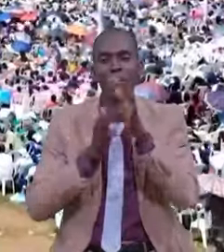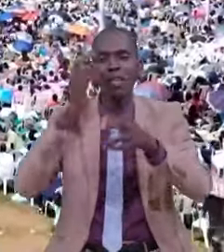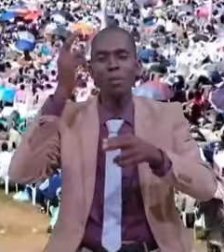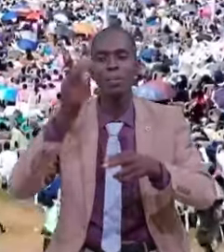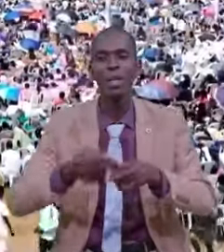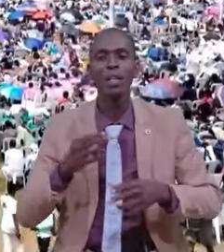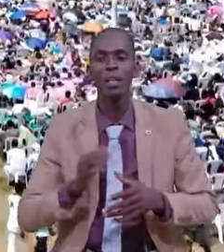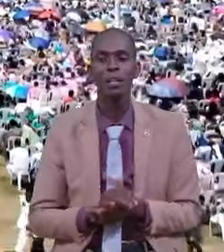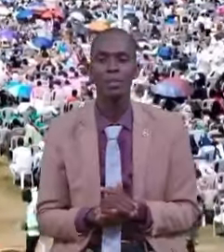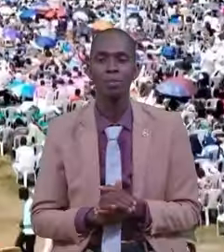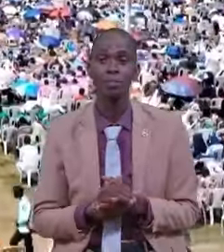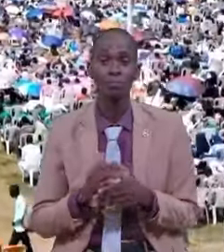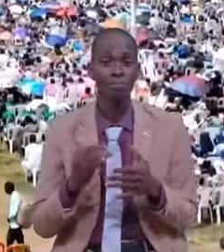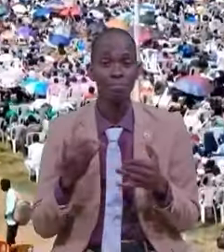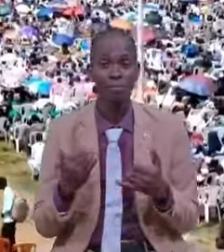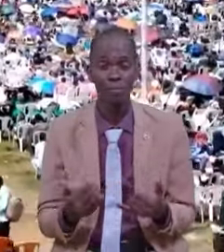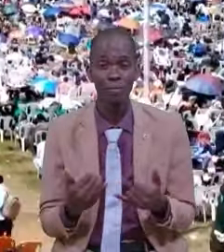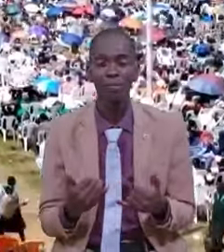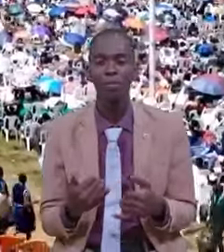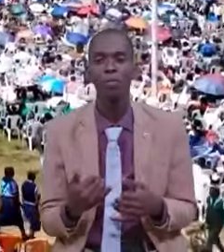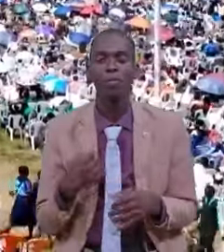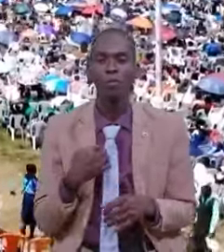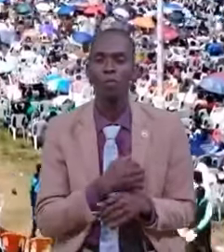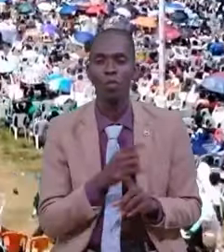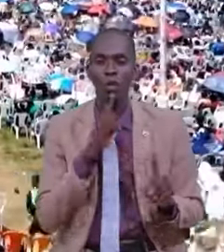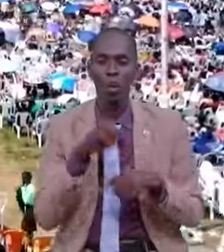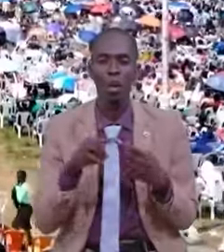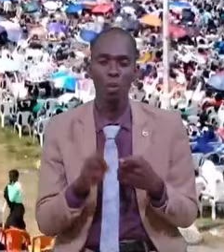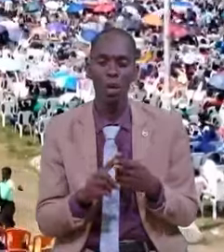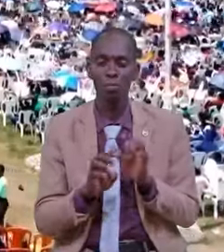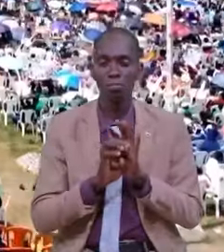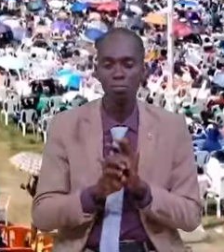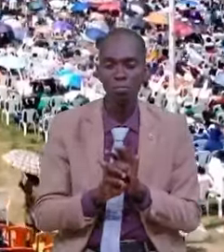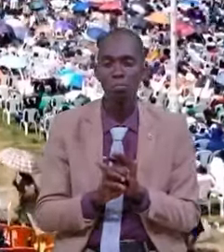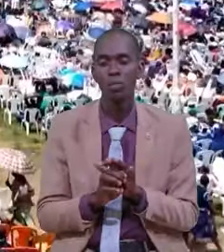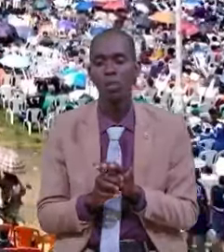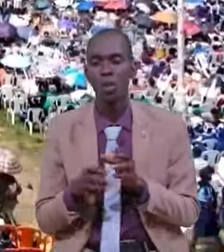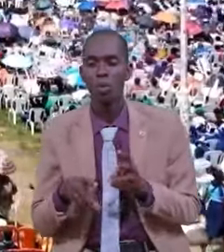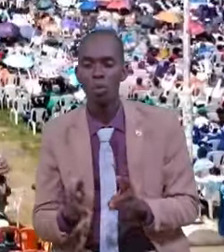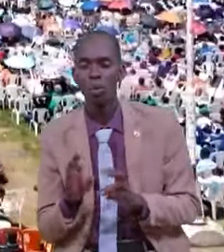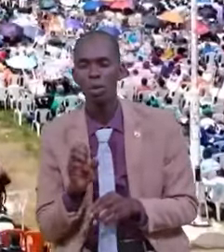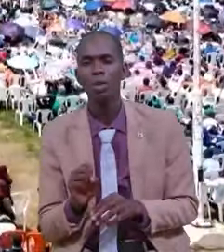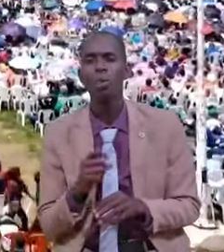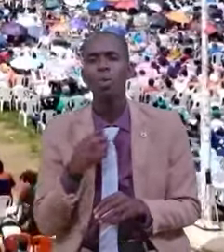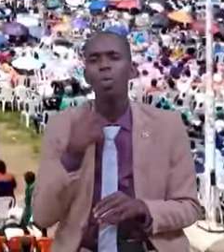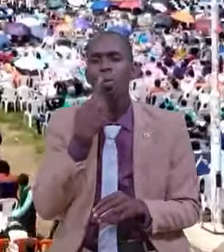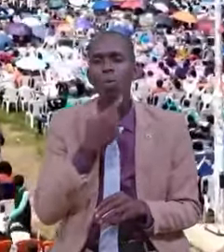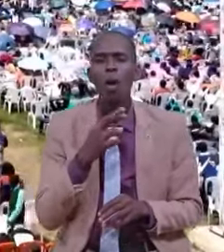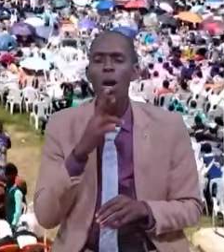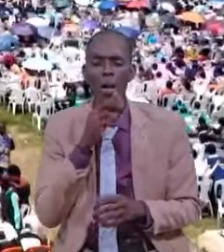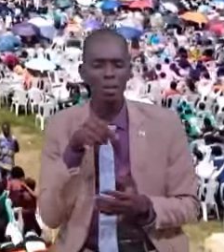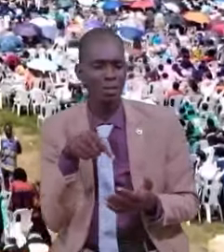name. Now, we're talking about pattern, we're talking about model. Who are these people,